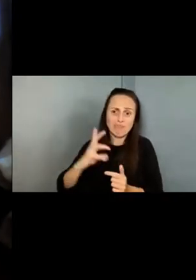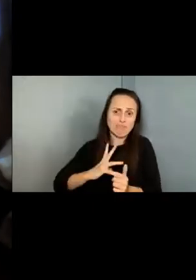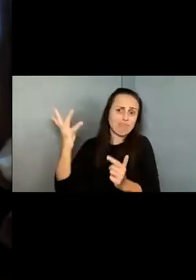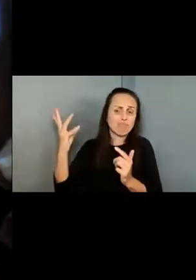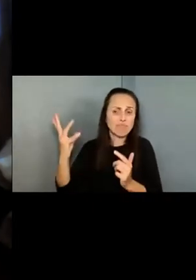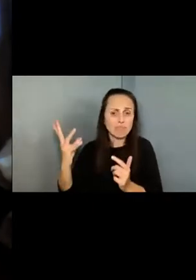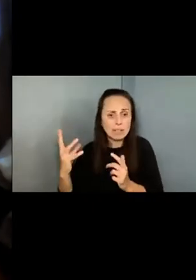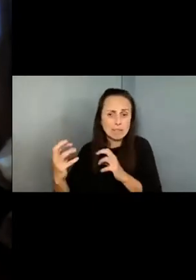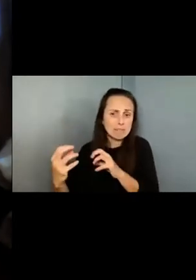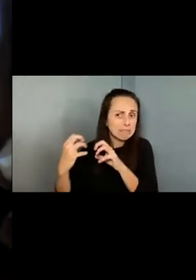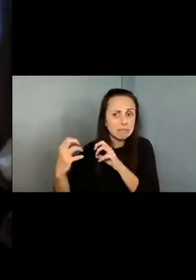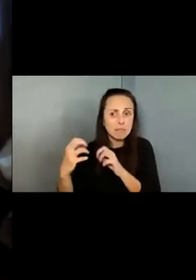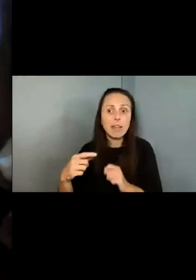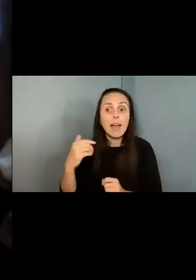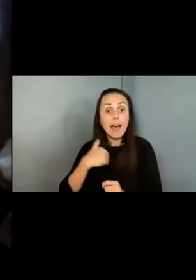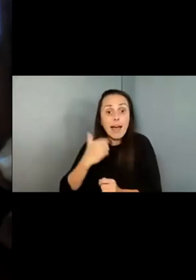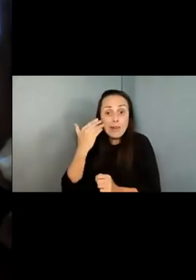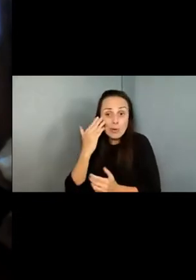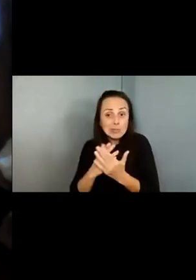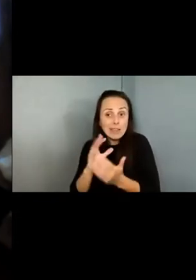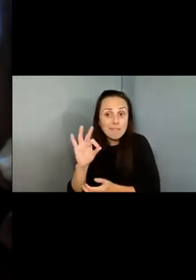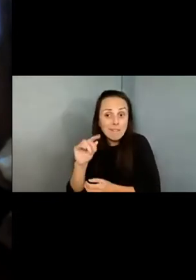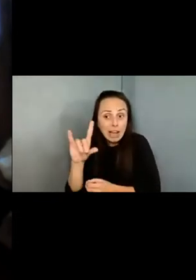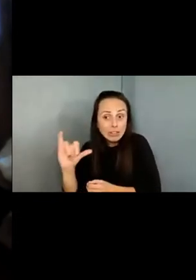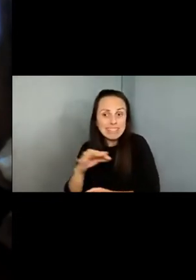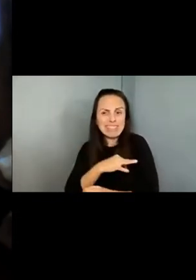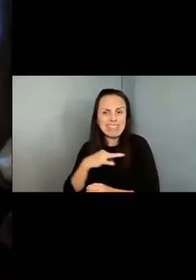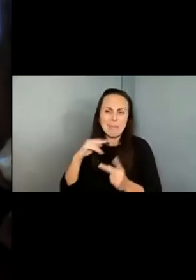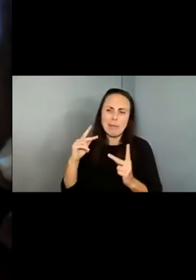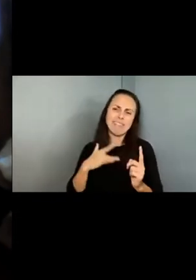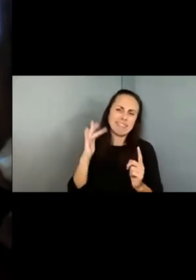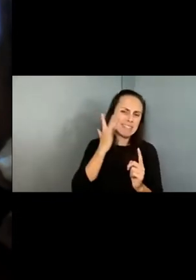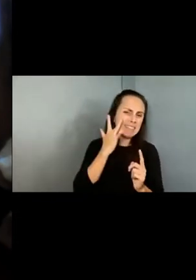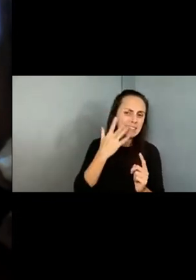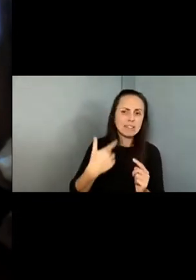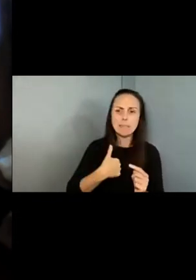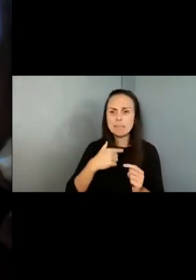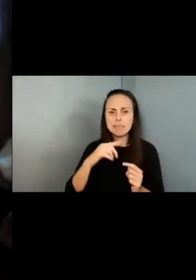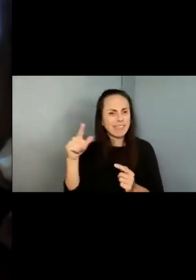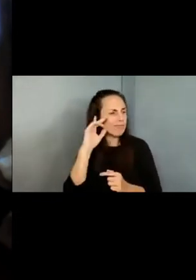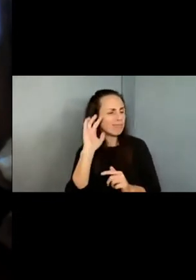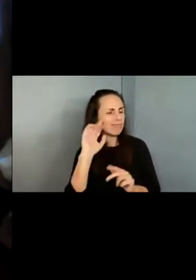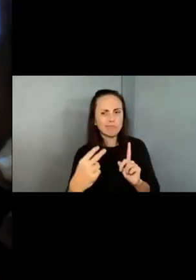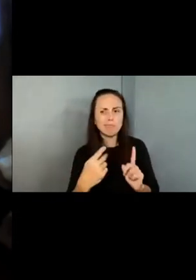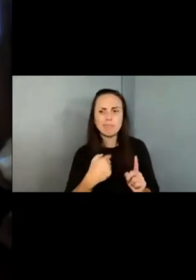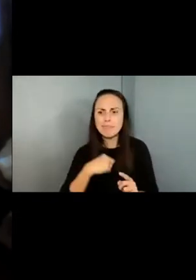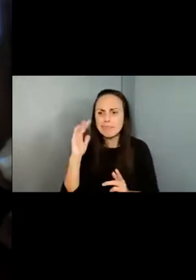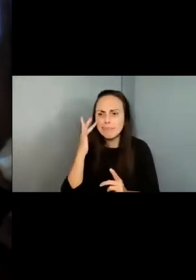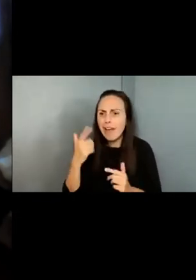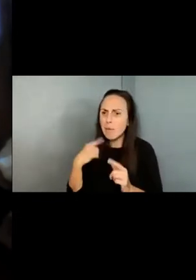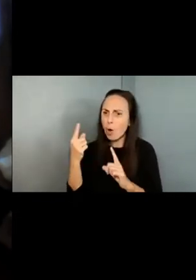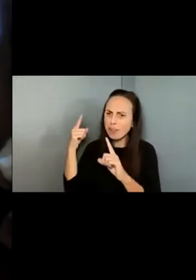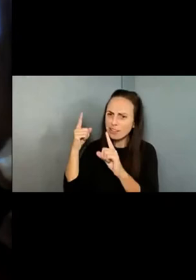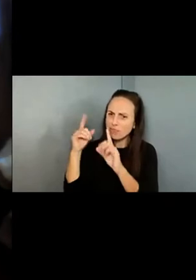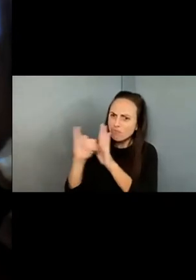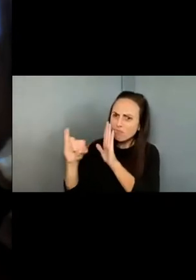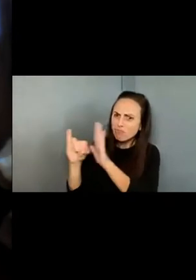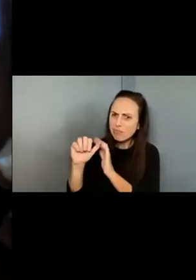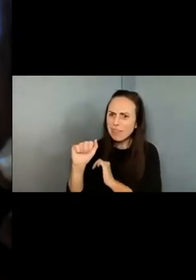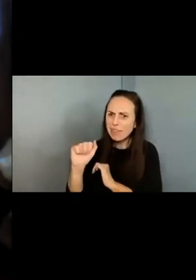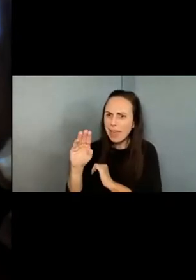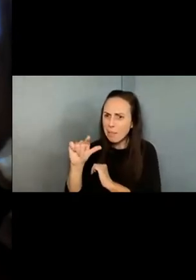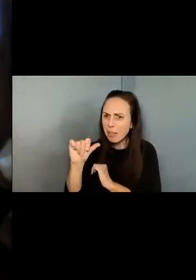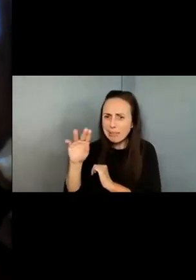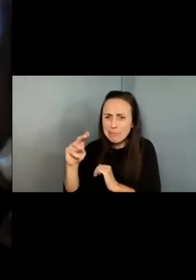So I know that to some faculty and staff, I'm viewed as a nuisance for continuing to point out ableism wherever I see it. And I see